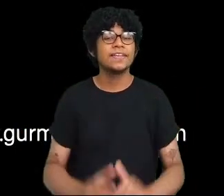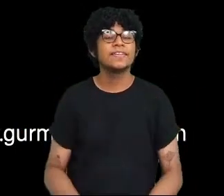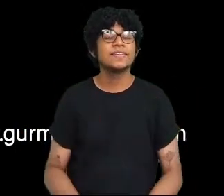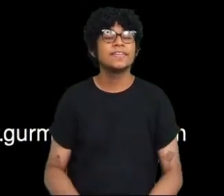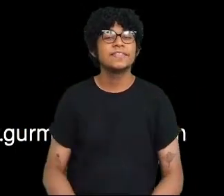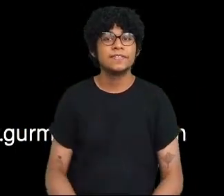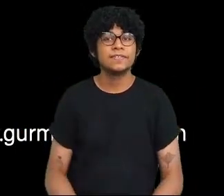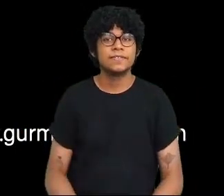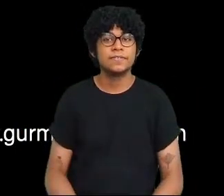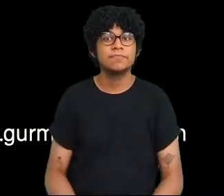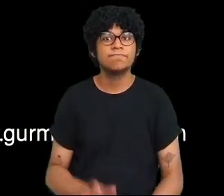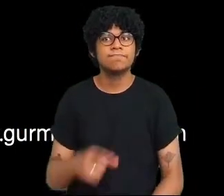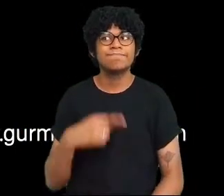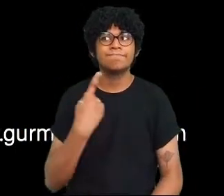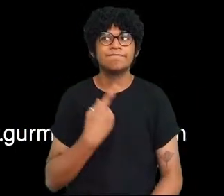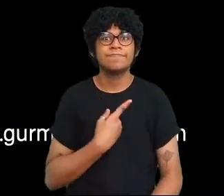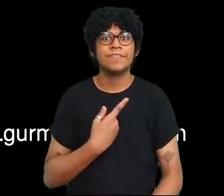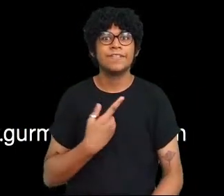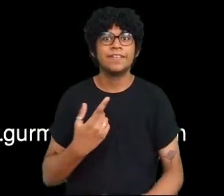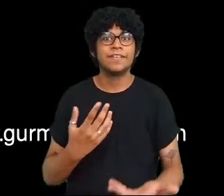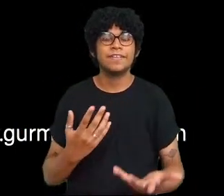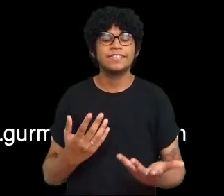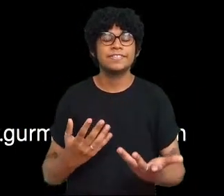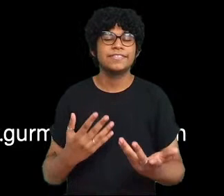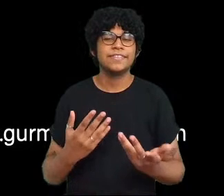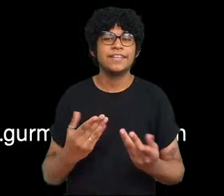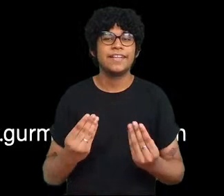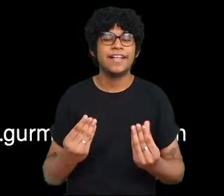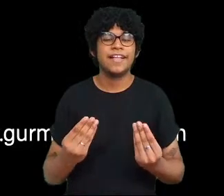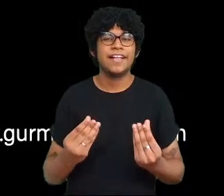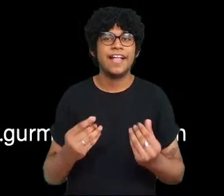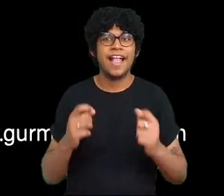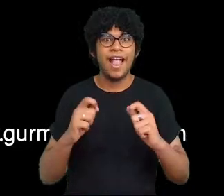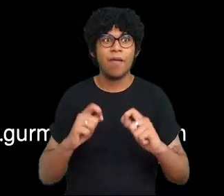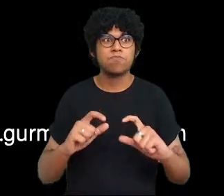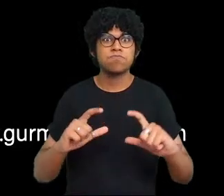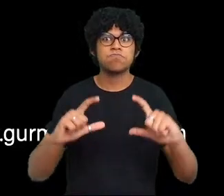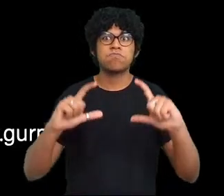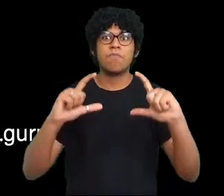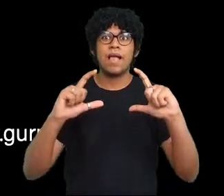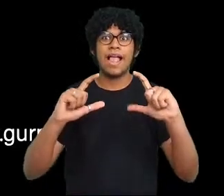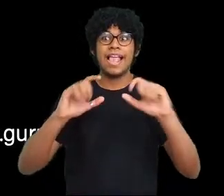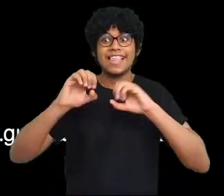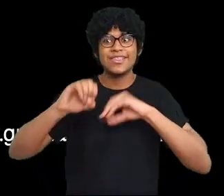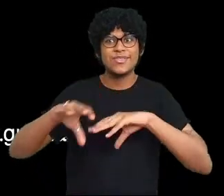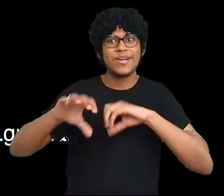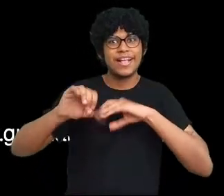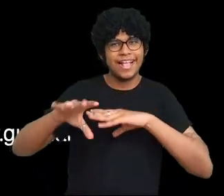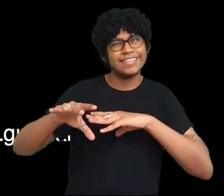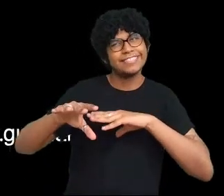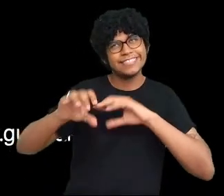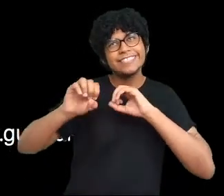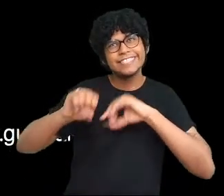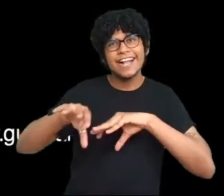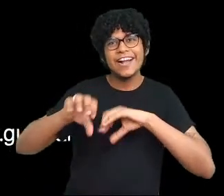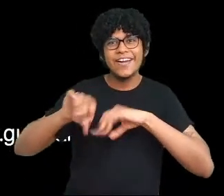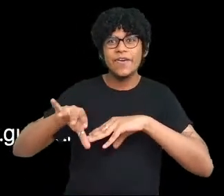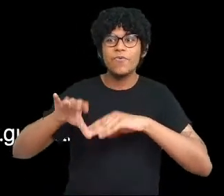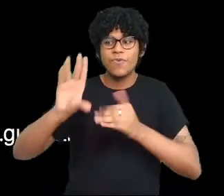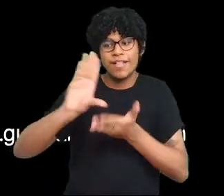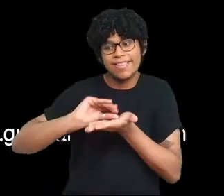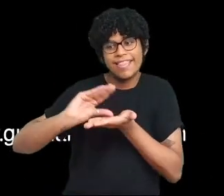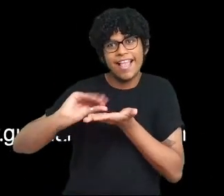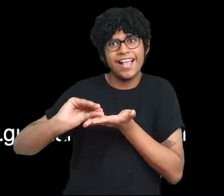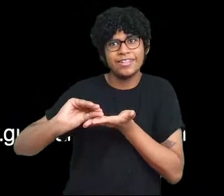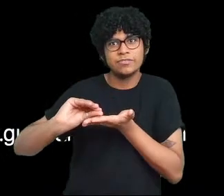literacy. Visual literacy is something that is also known to be called graphicacy. So how adept are